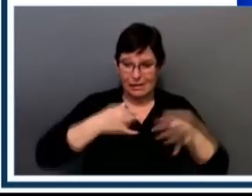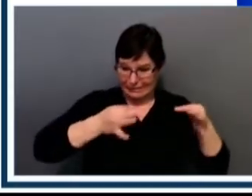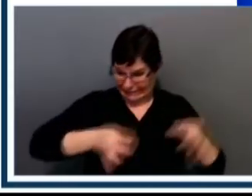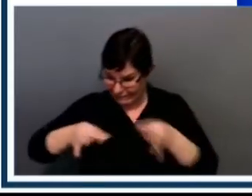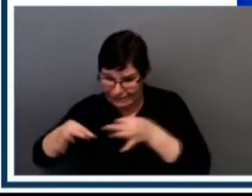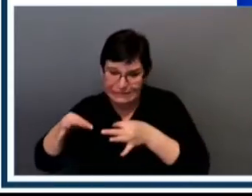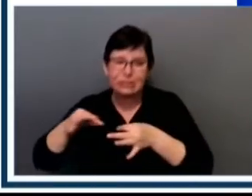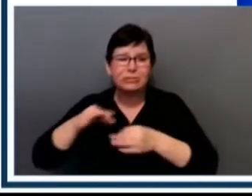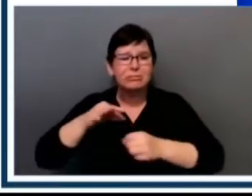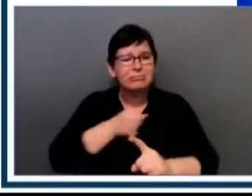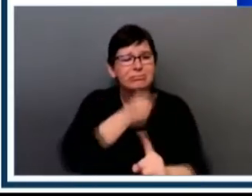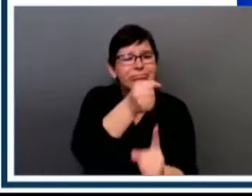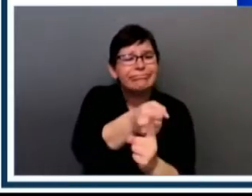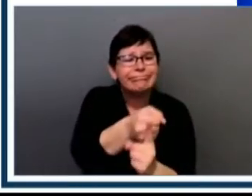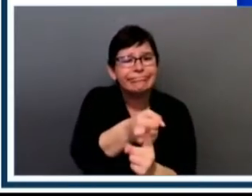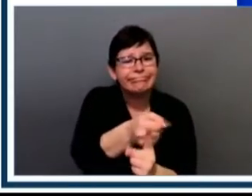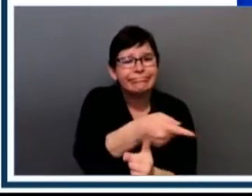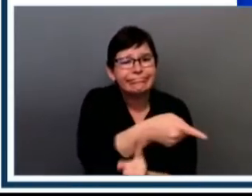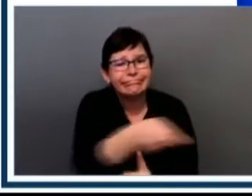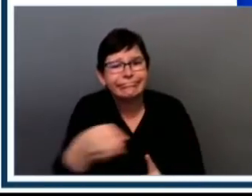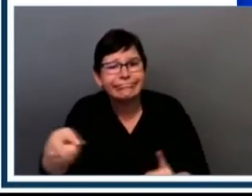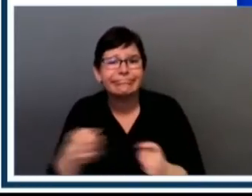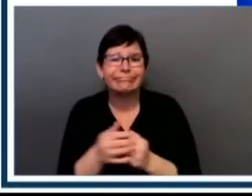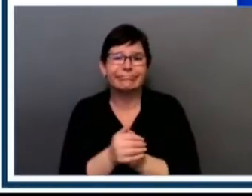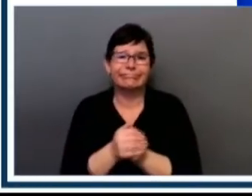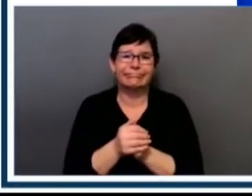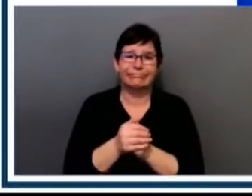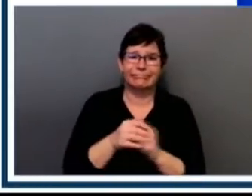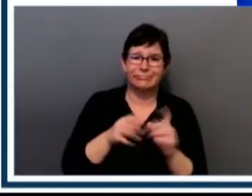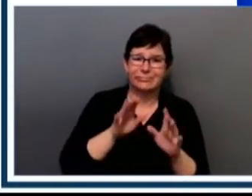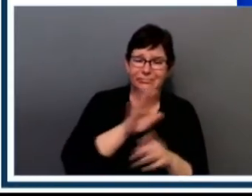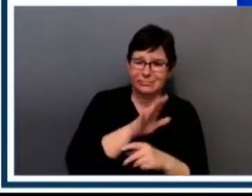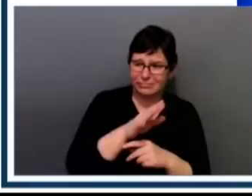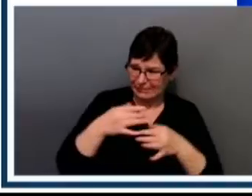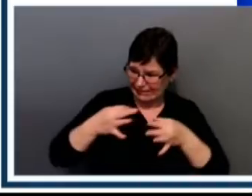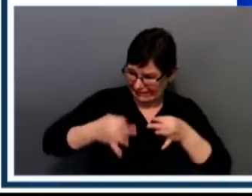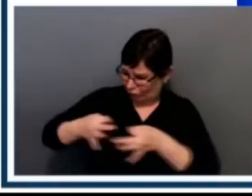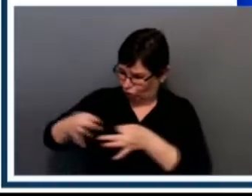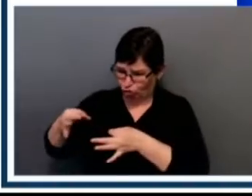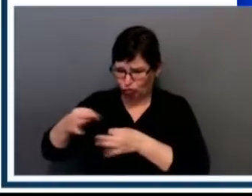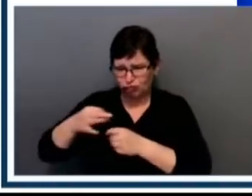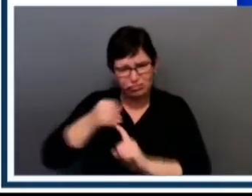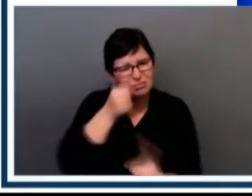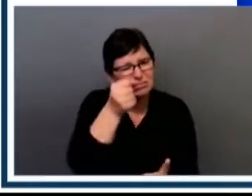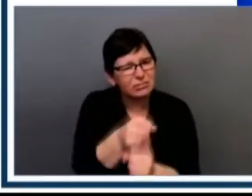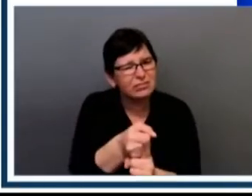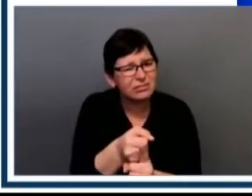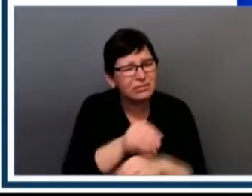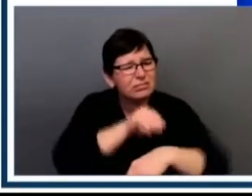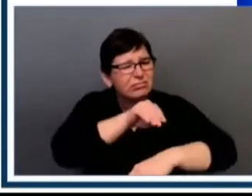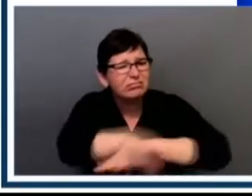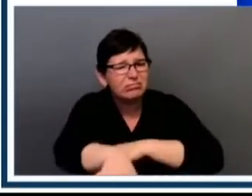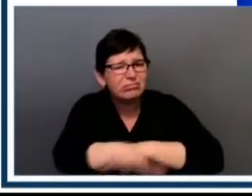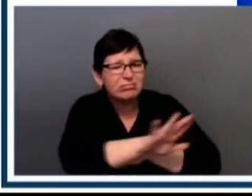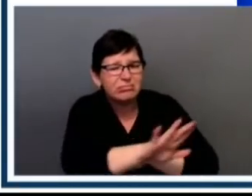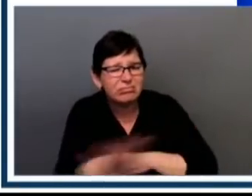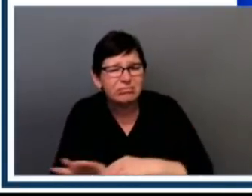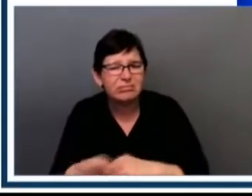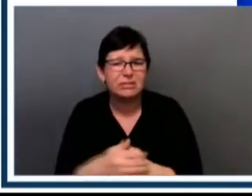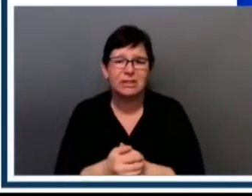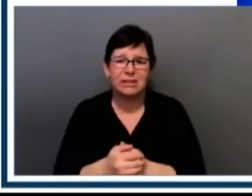not fast enough for some people, too fast for others, but it's just right for Nova Scotia when you consider our own situation